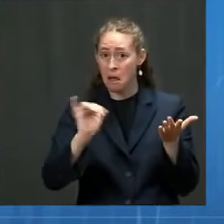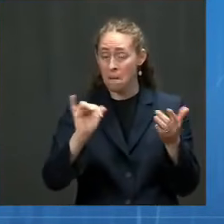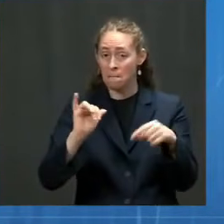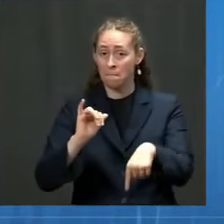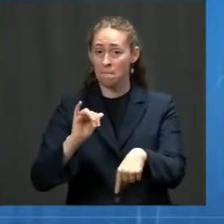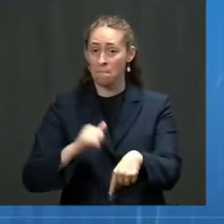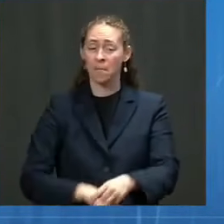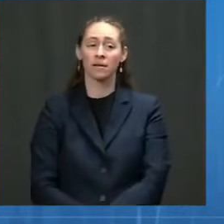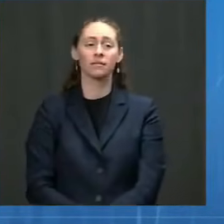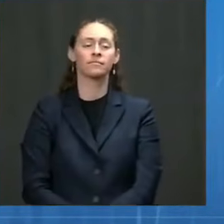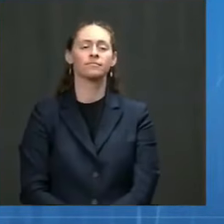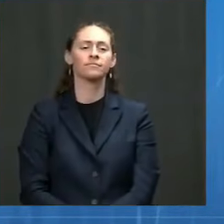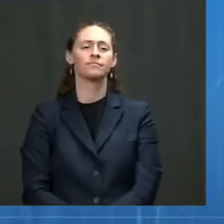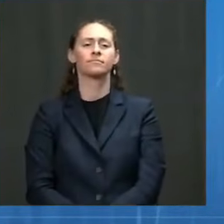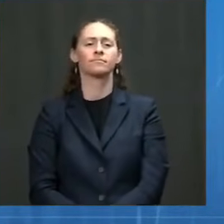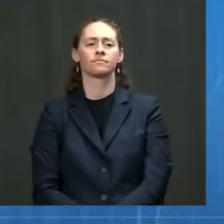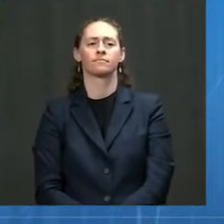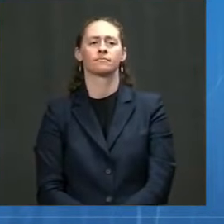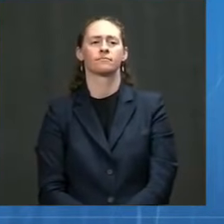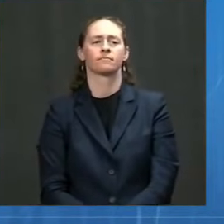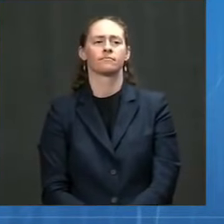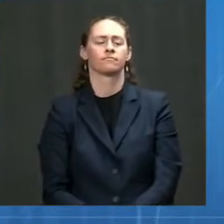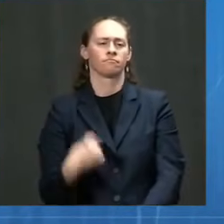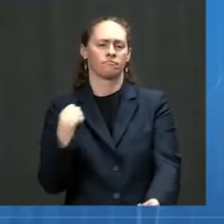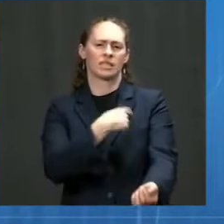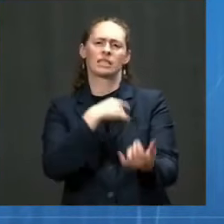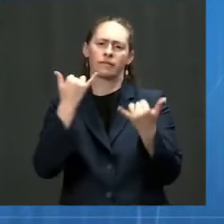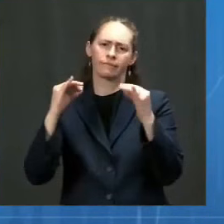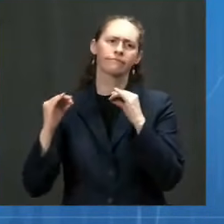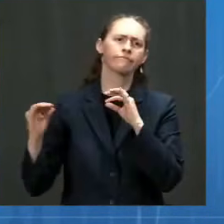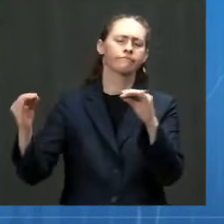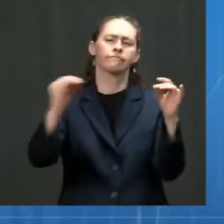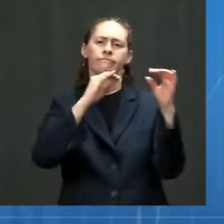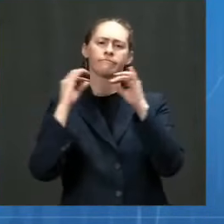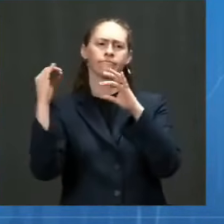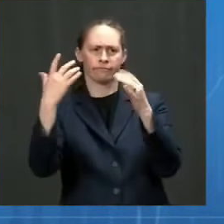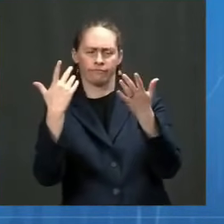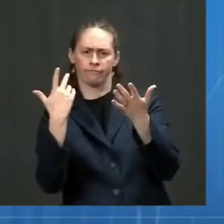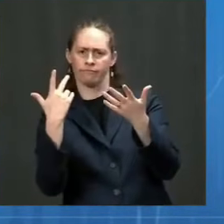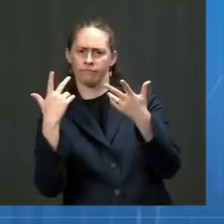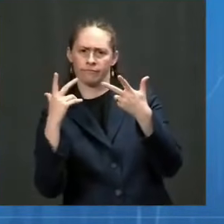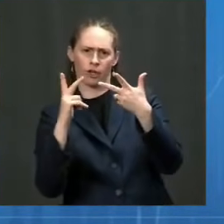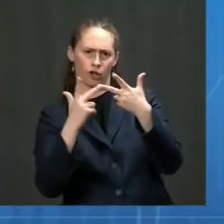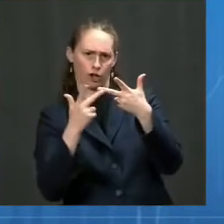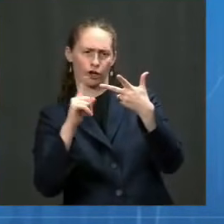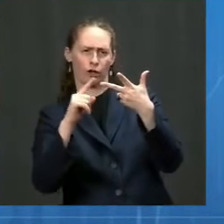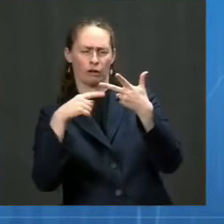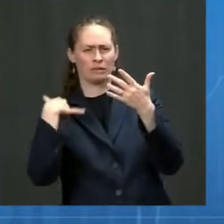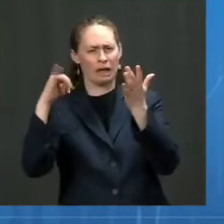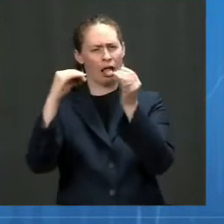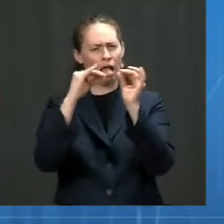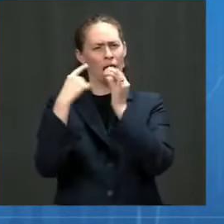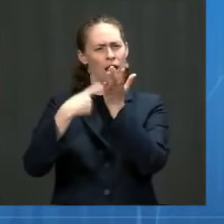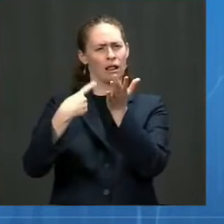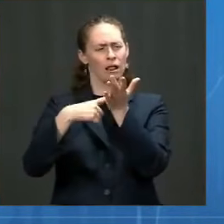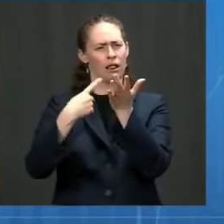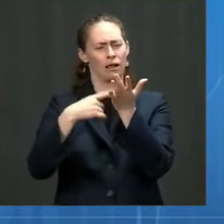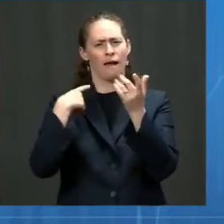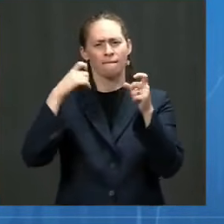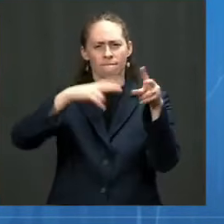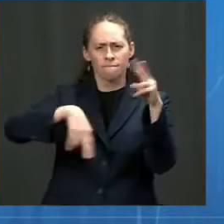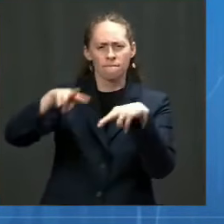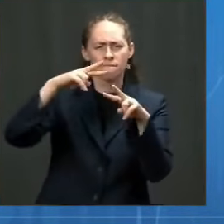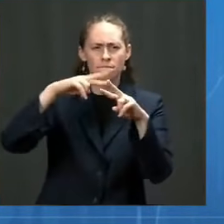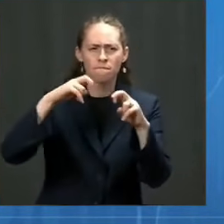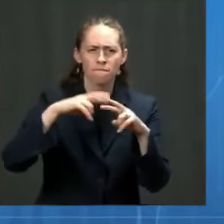the decision about booster shots based on a compilation of evidence, one of which will most definitely be the immune responses, as you know, but that